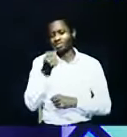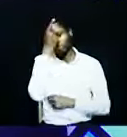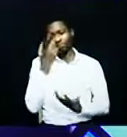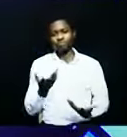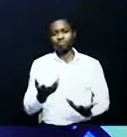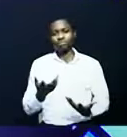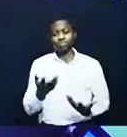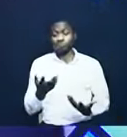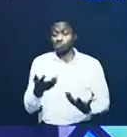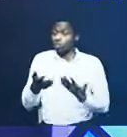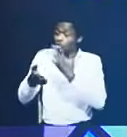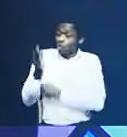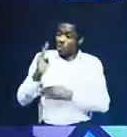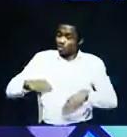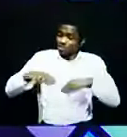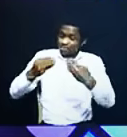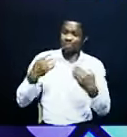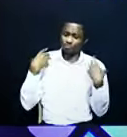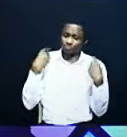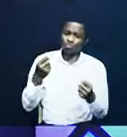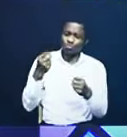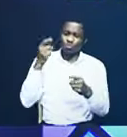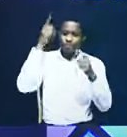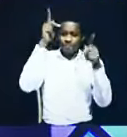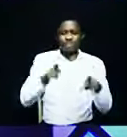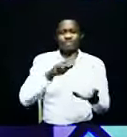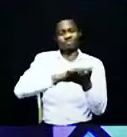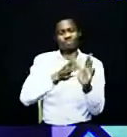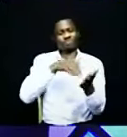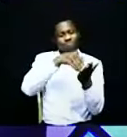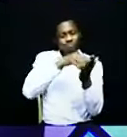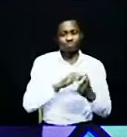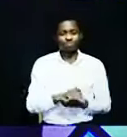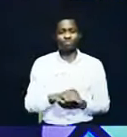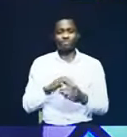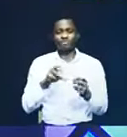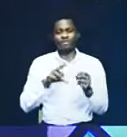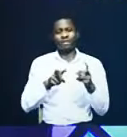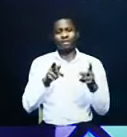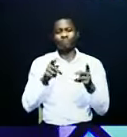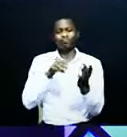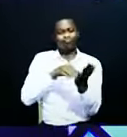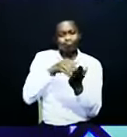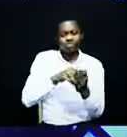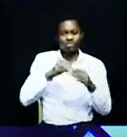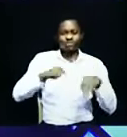He gives strength to the weary and increases the power of the weak.